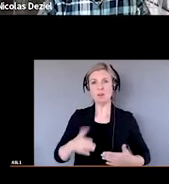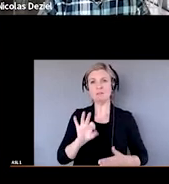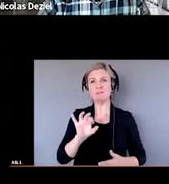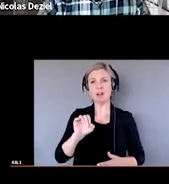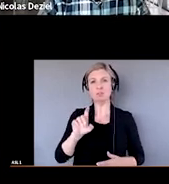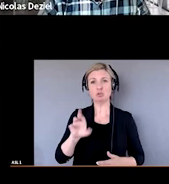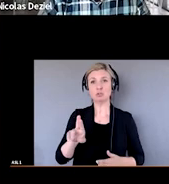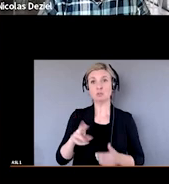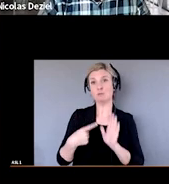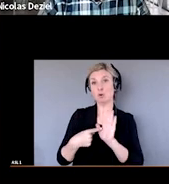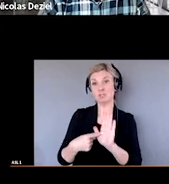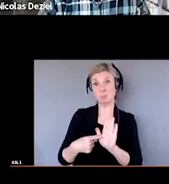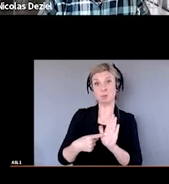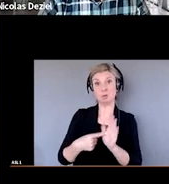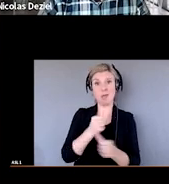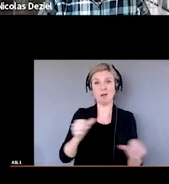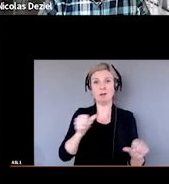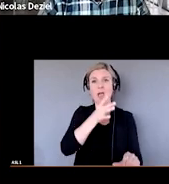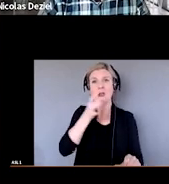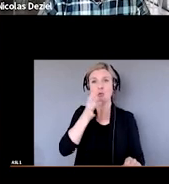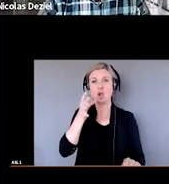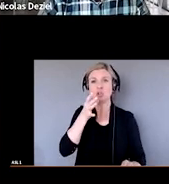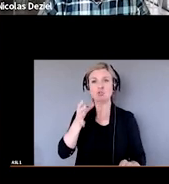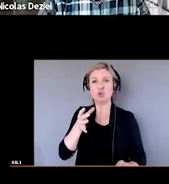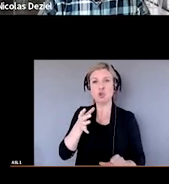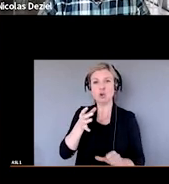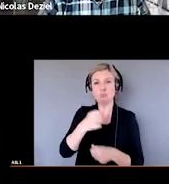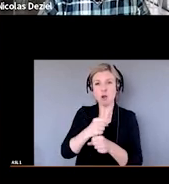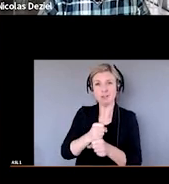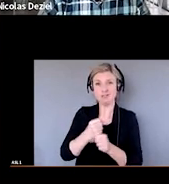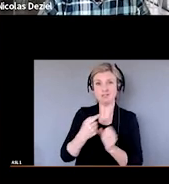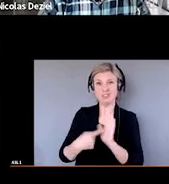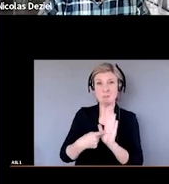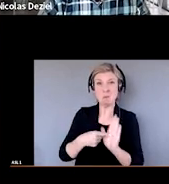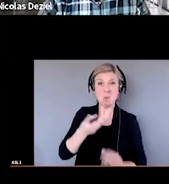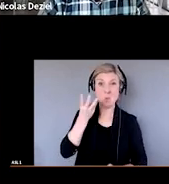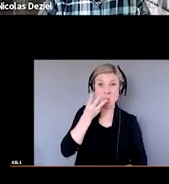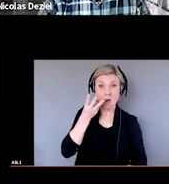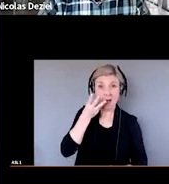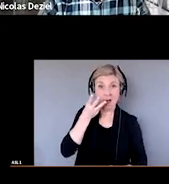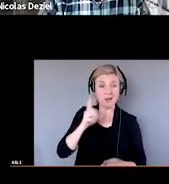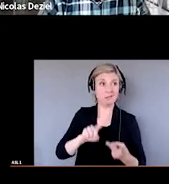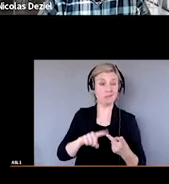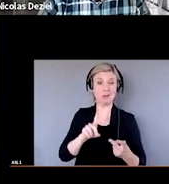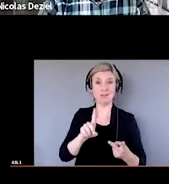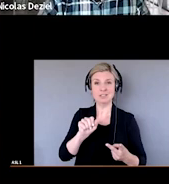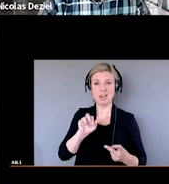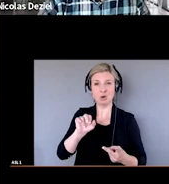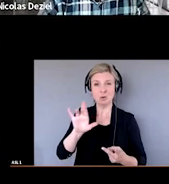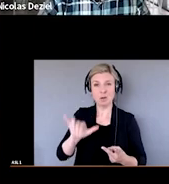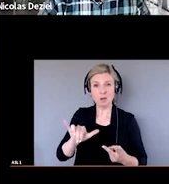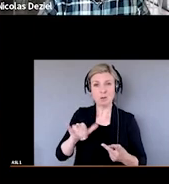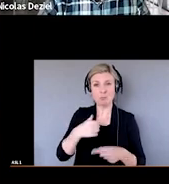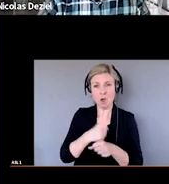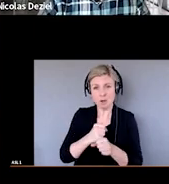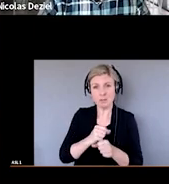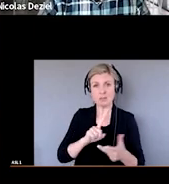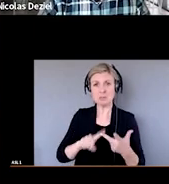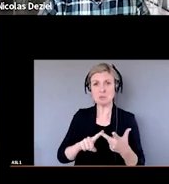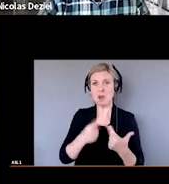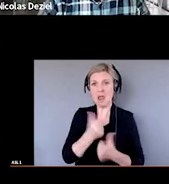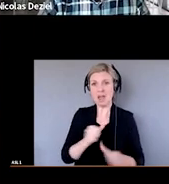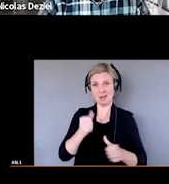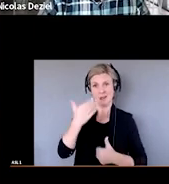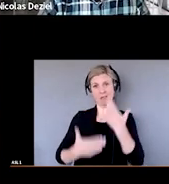are agricultural products like wine and dairy products, and even local handicraft. Geographical